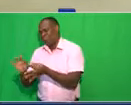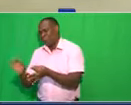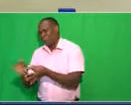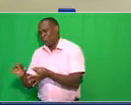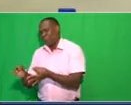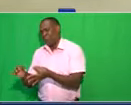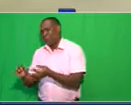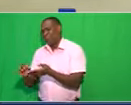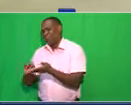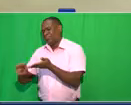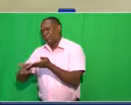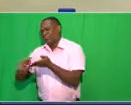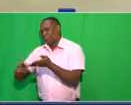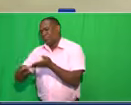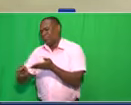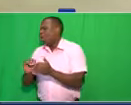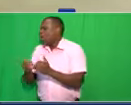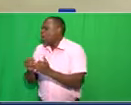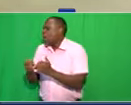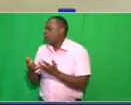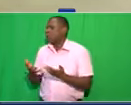Mr. Rochford.